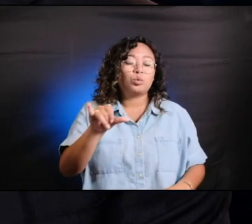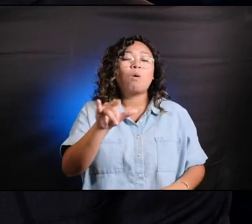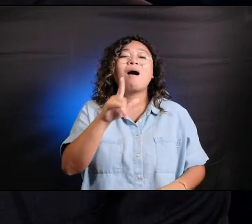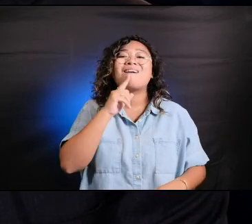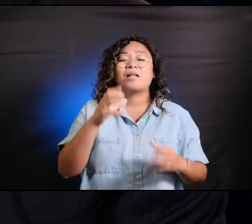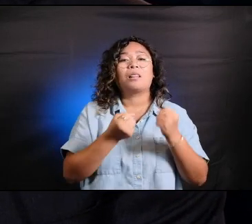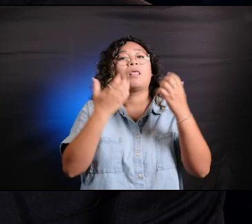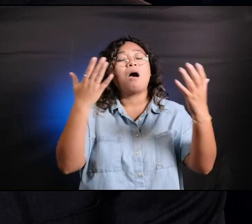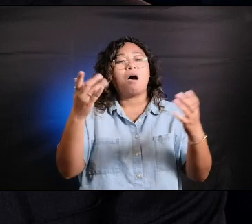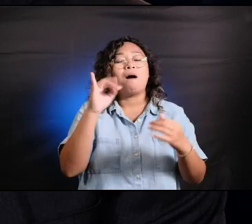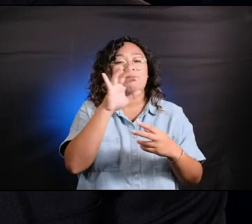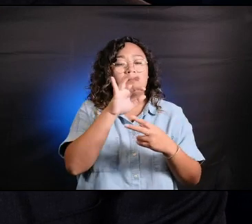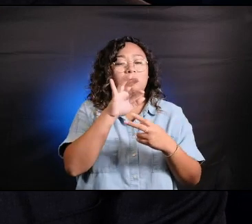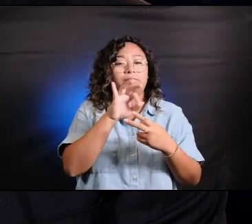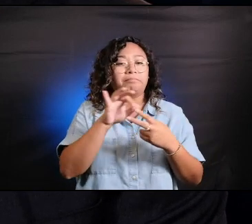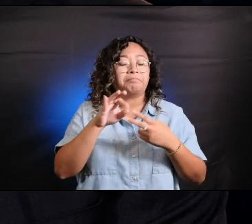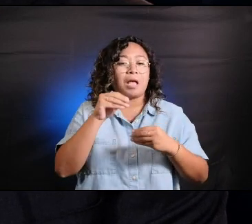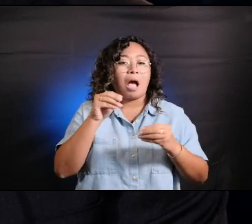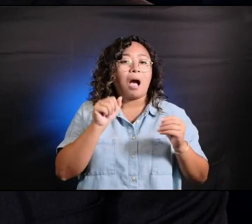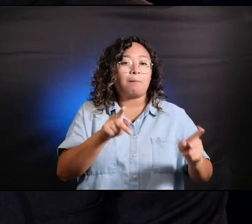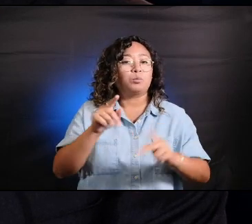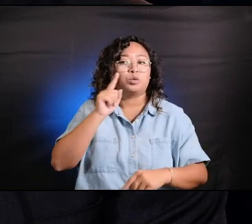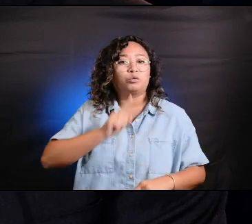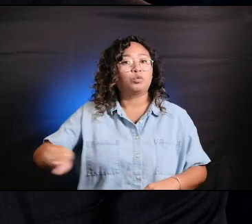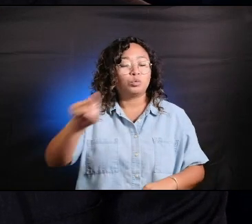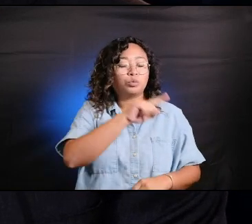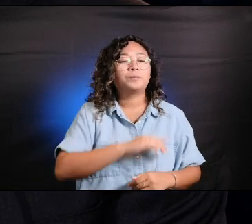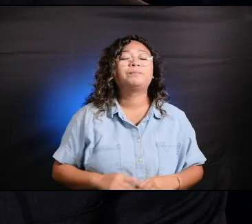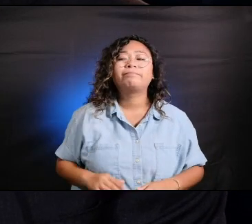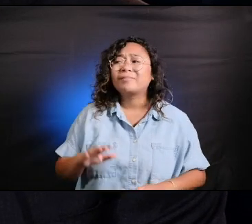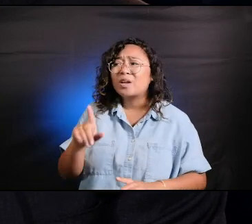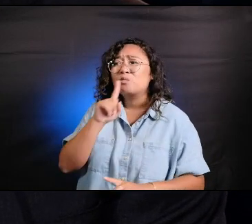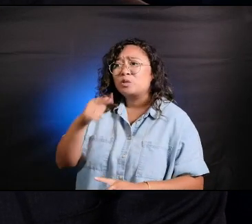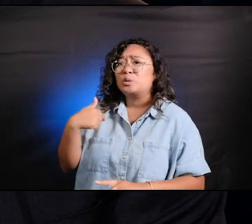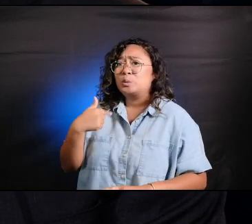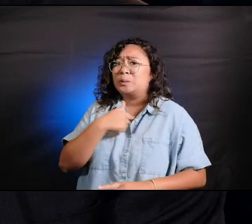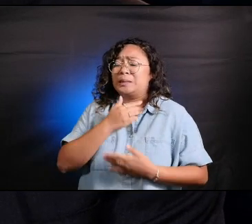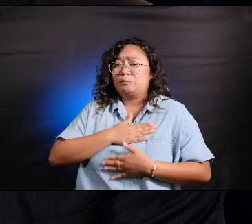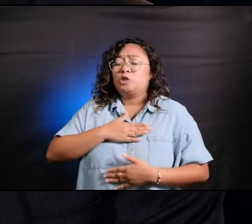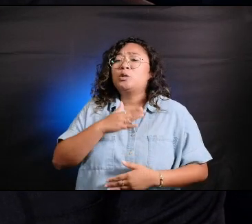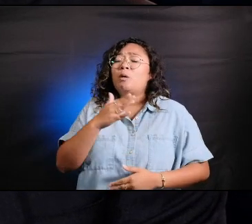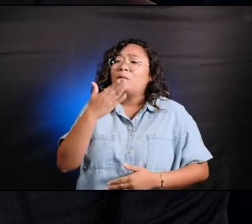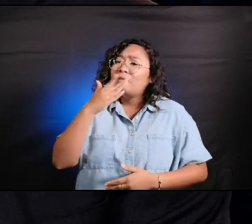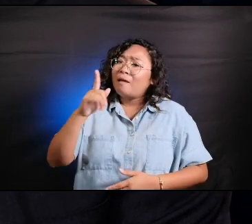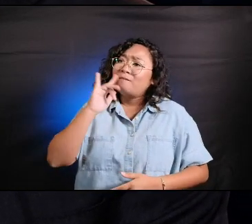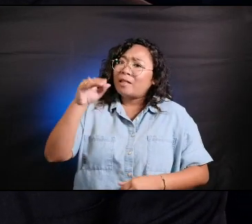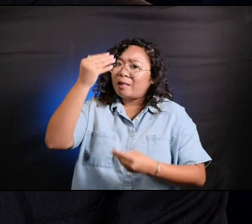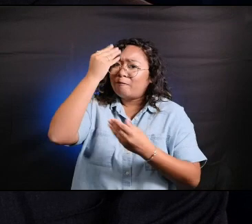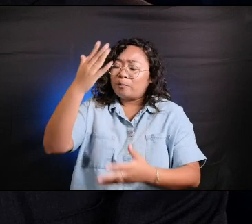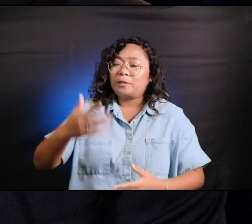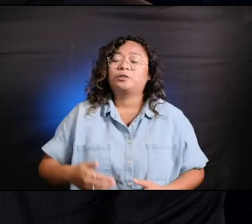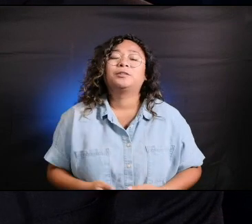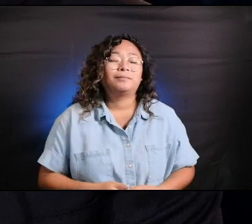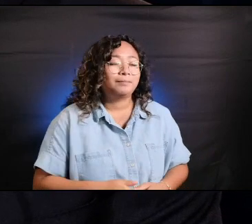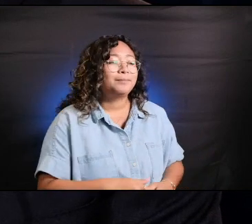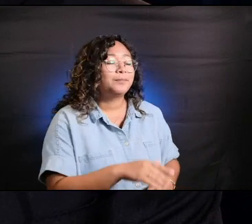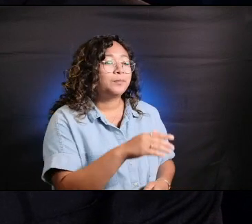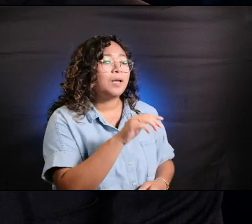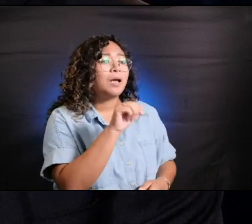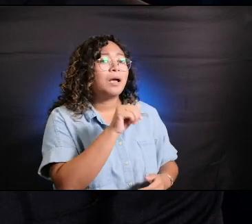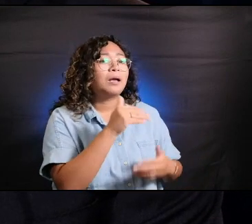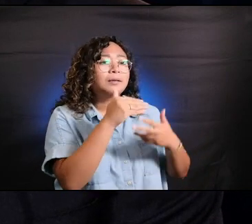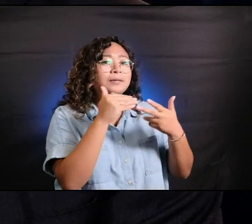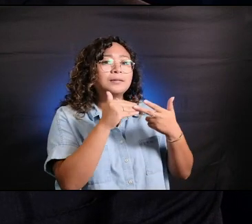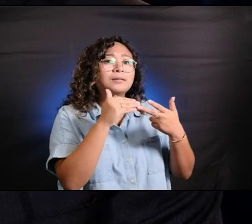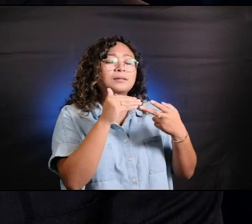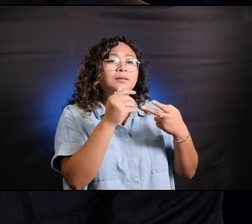lot of opportunities there. All right. Well, we appreciate that. Thank you so much for the information. Thank you. Next question. Have a